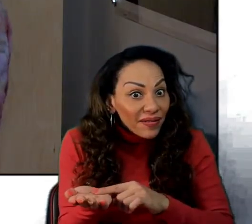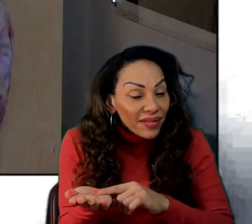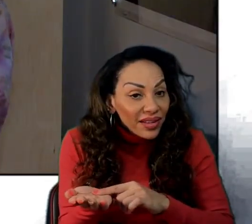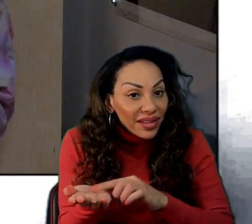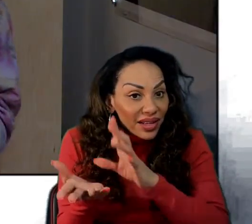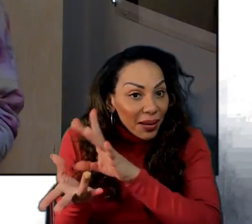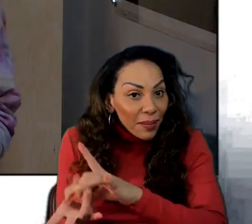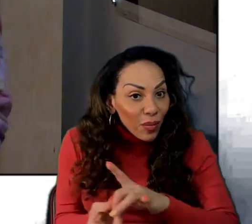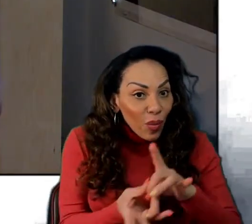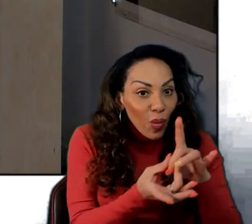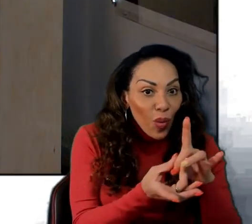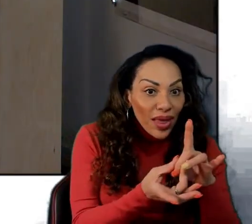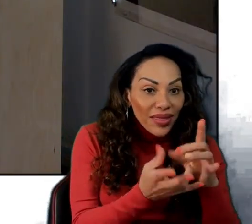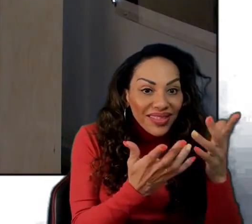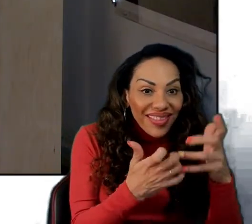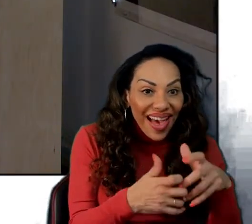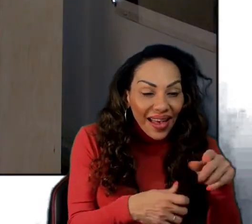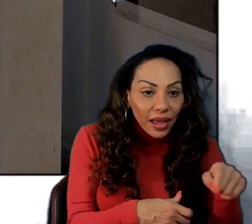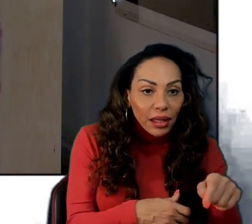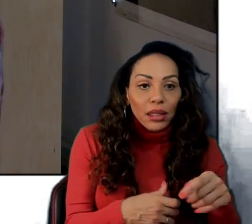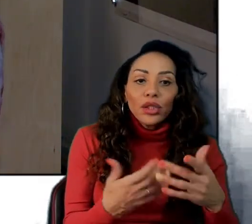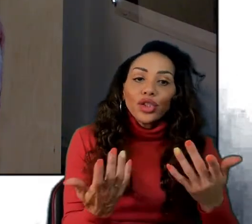you put an LED on,